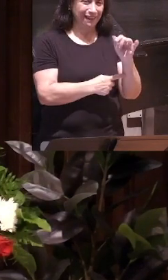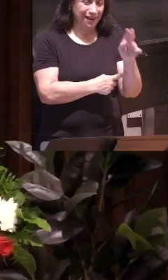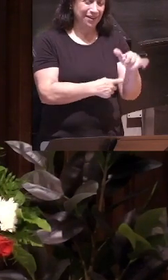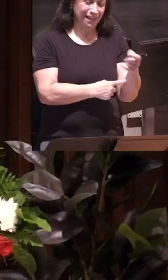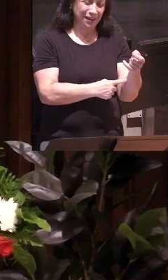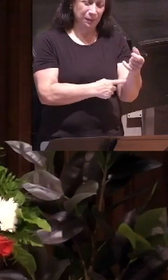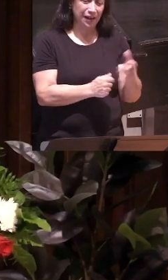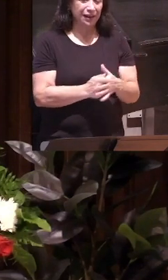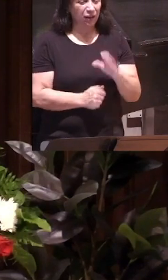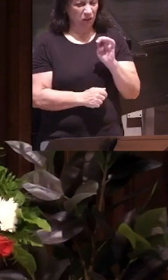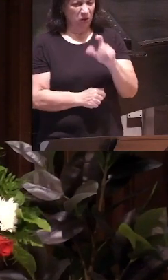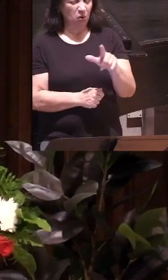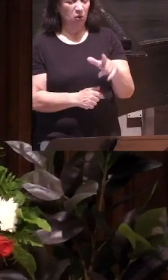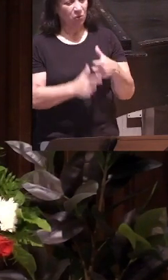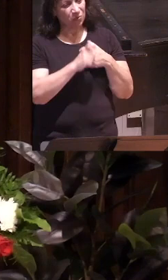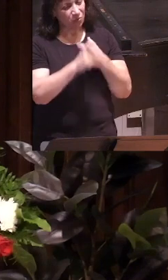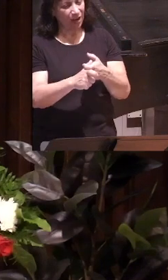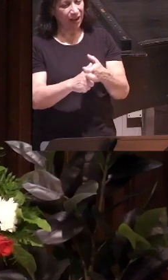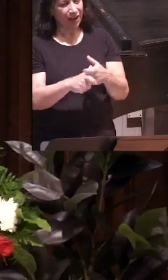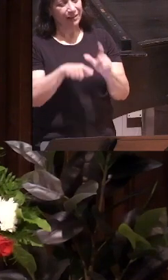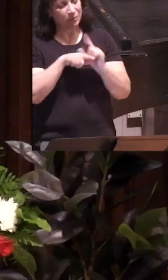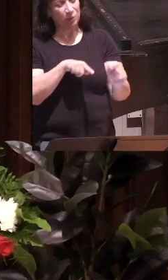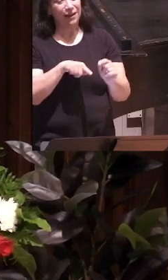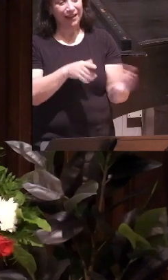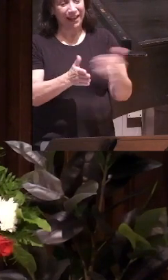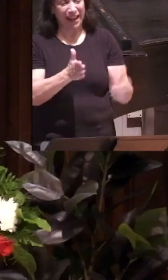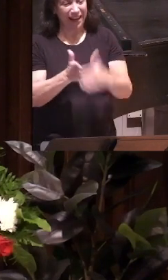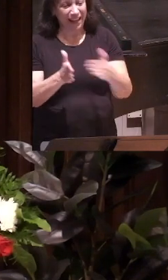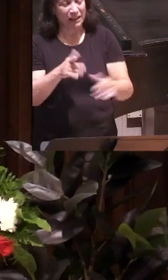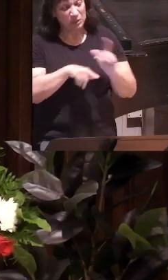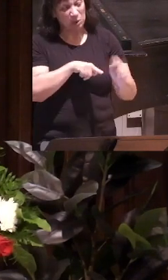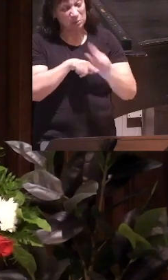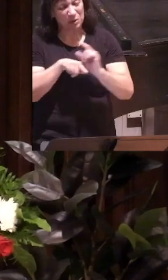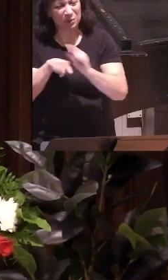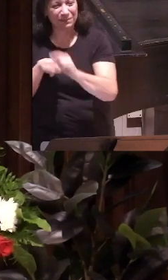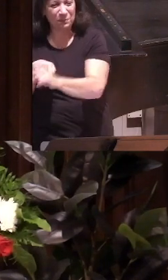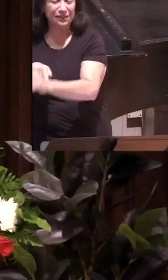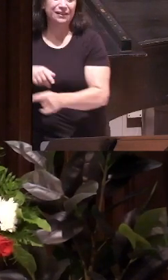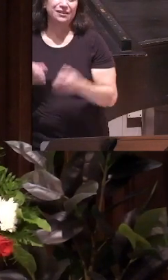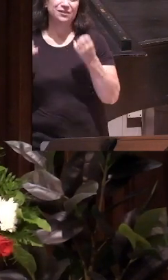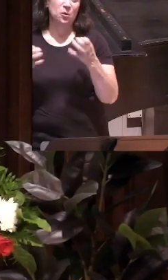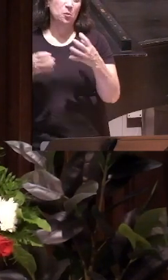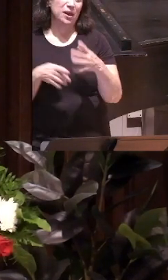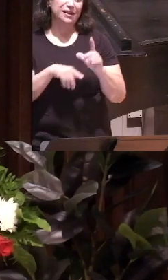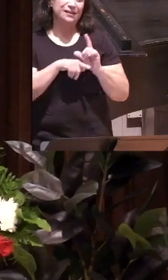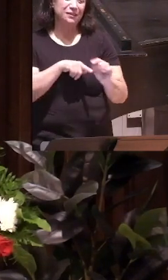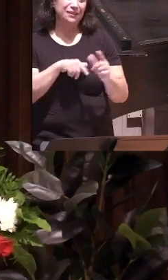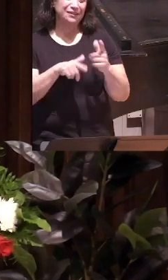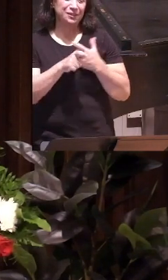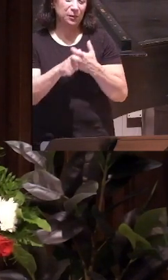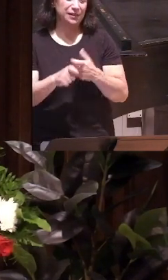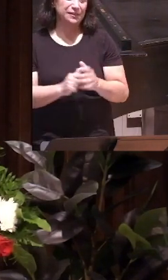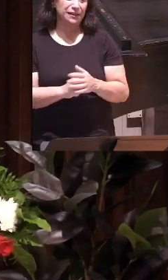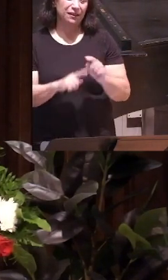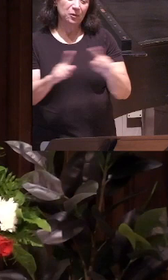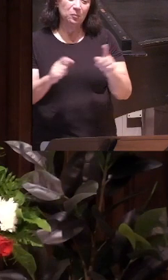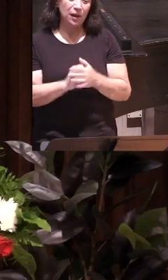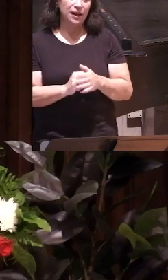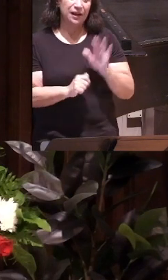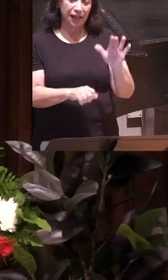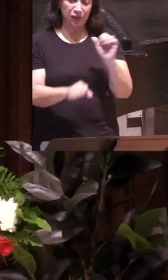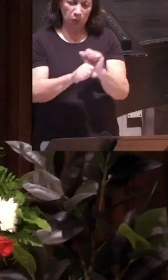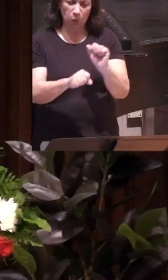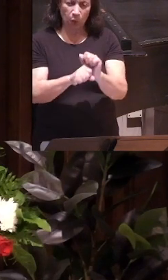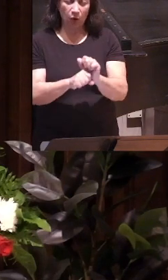bit. Earl ran sprint after sprint after sprint after sprint after sprint. But his